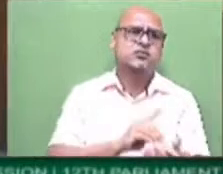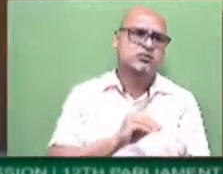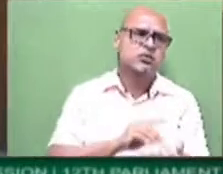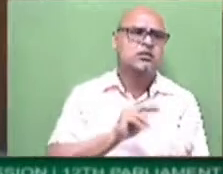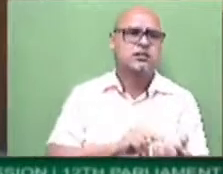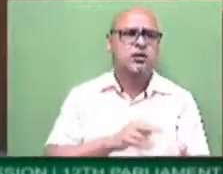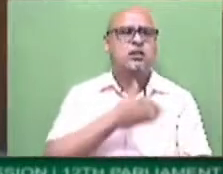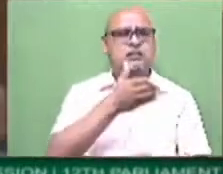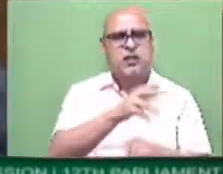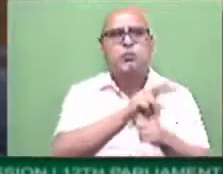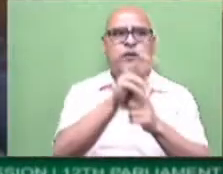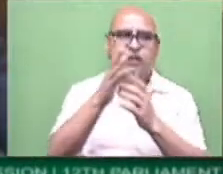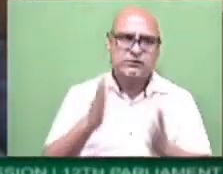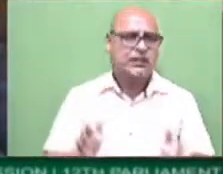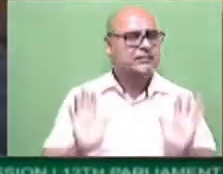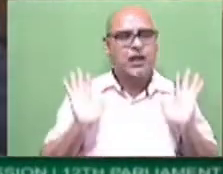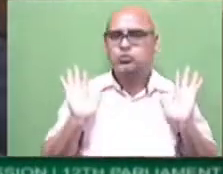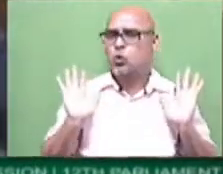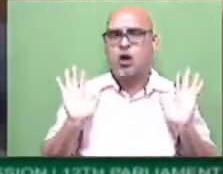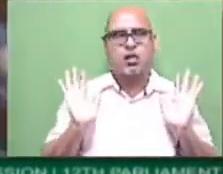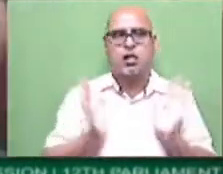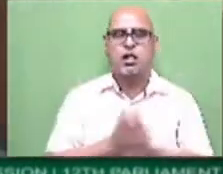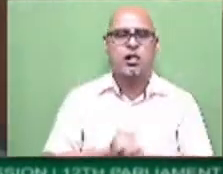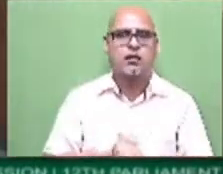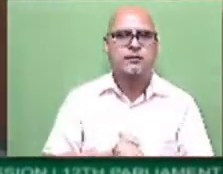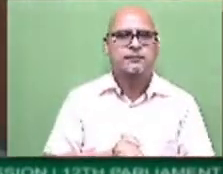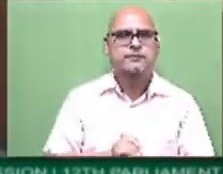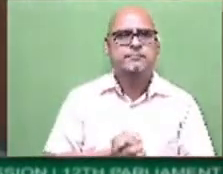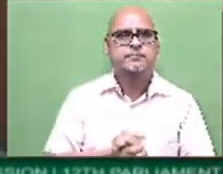just want to make a few points about the mask.